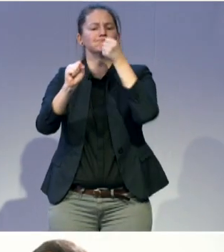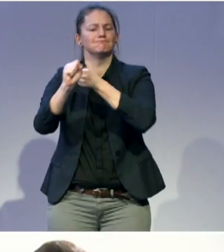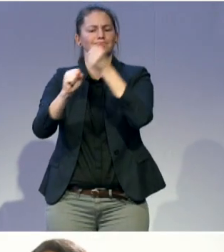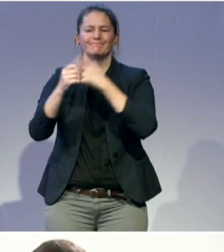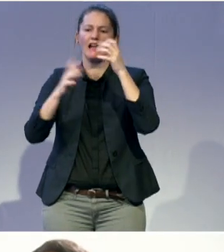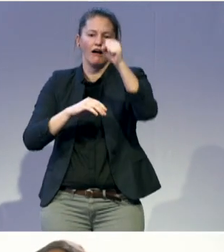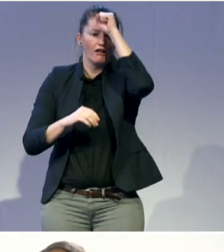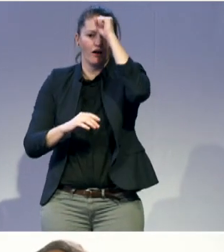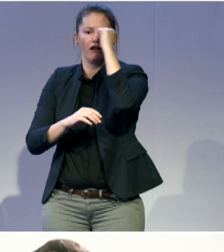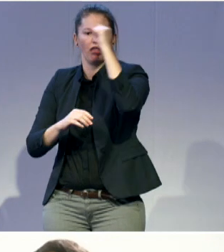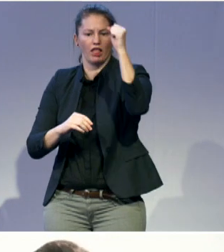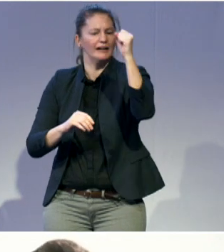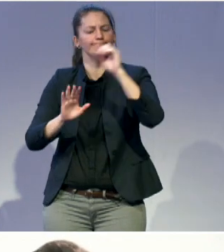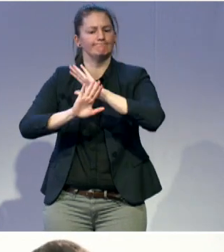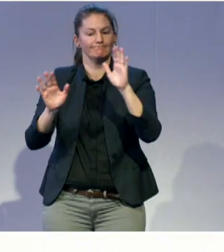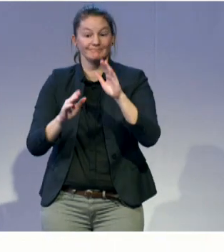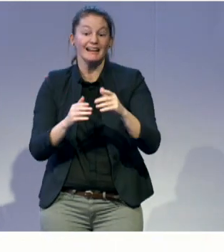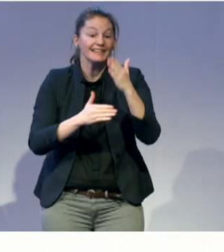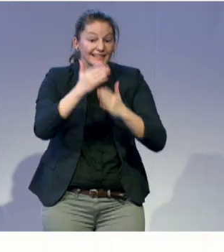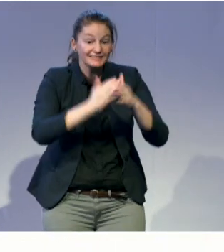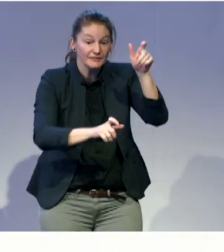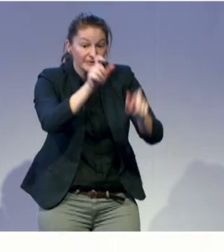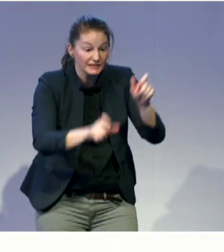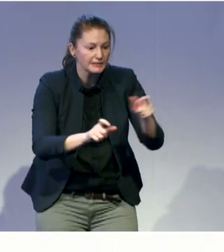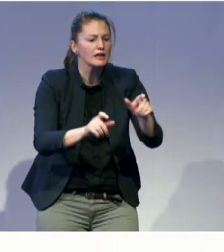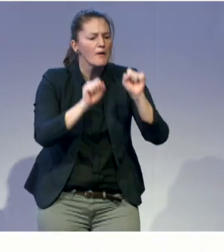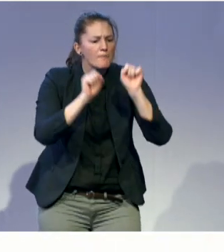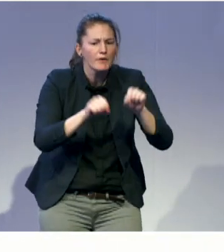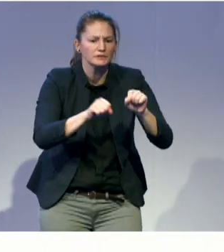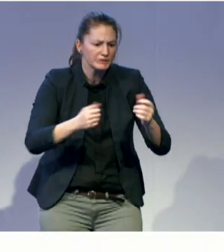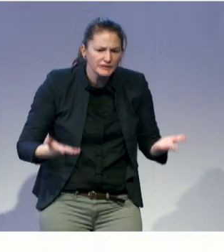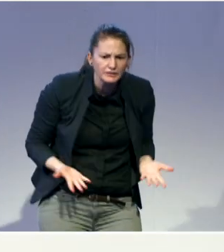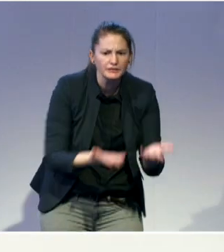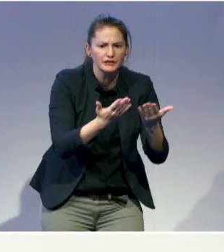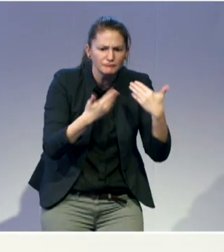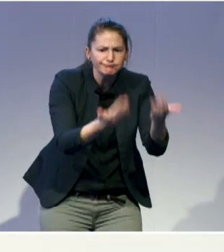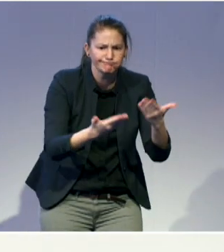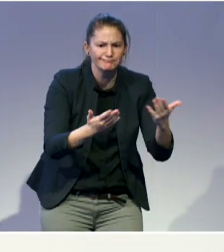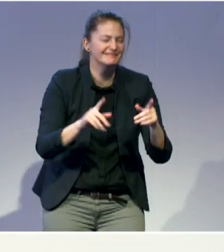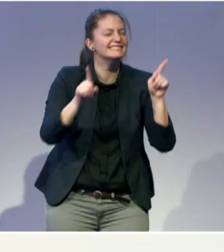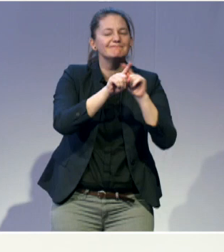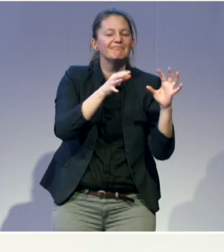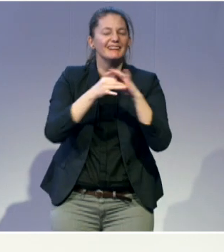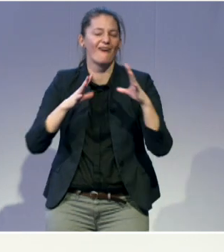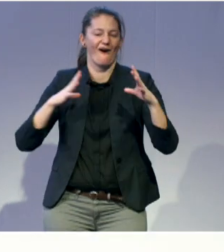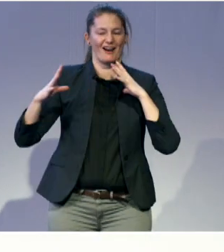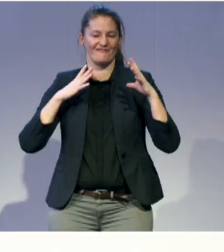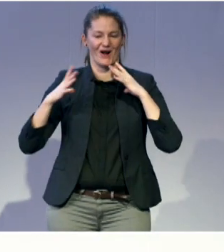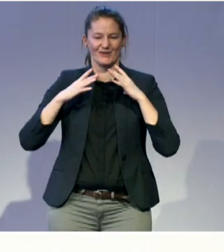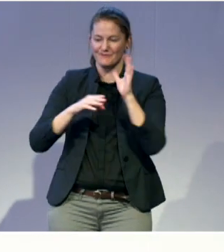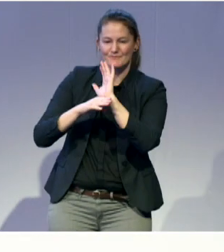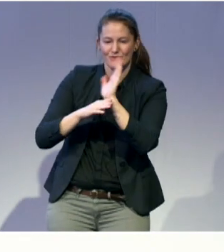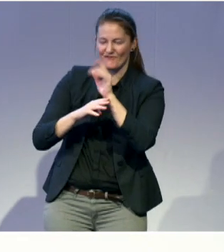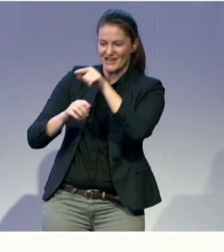opportunities for people with disabilities through the Hollywood entertainment industry. The organization collaborates